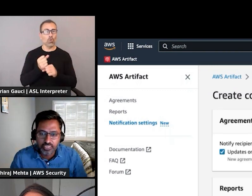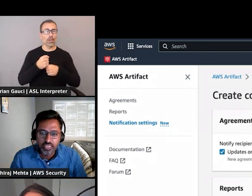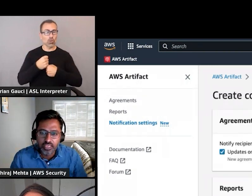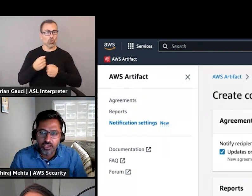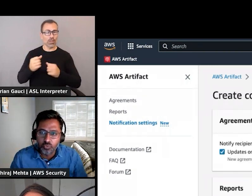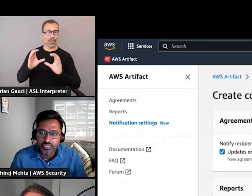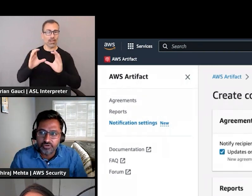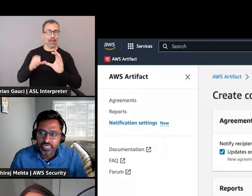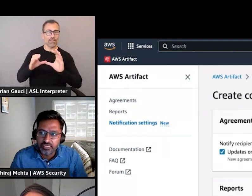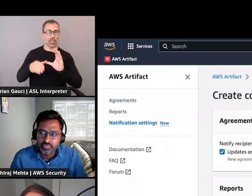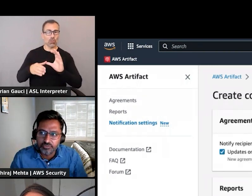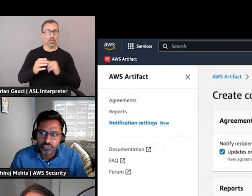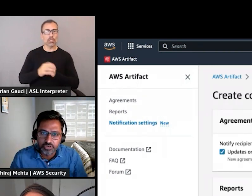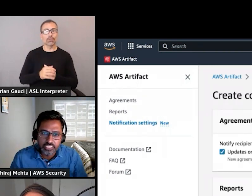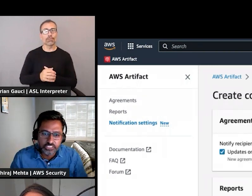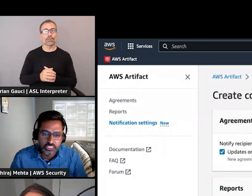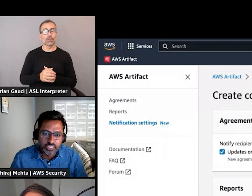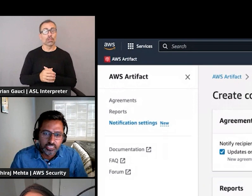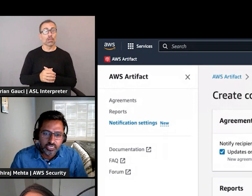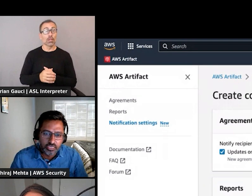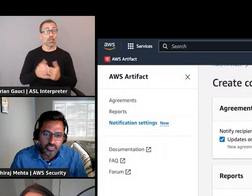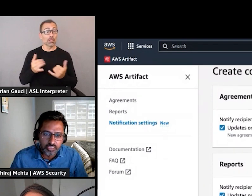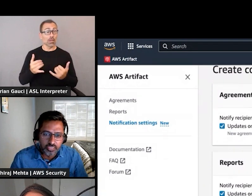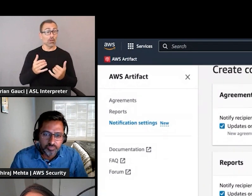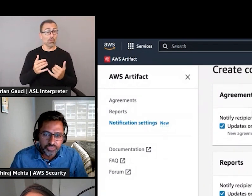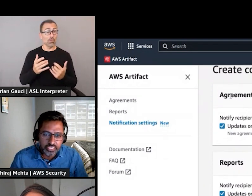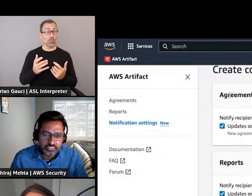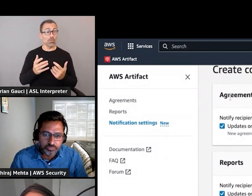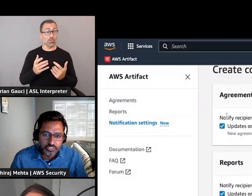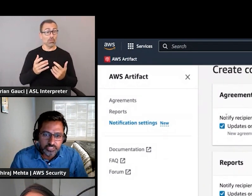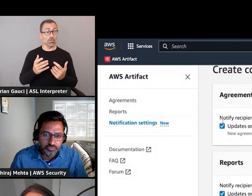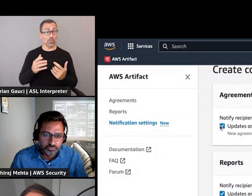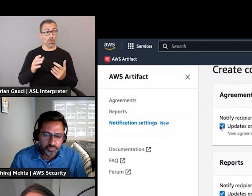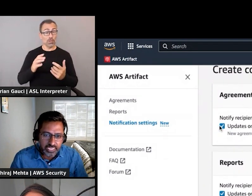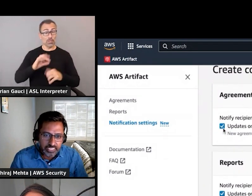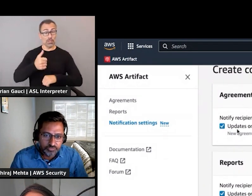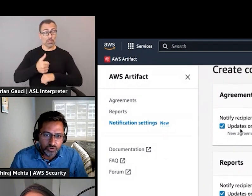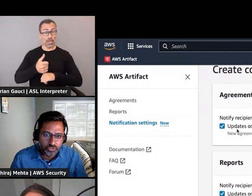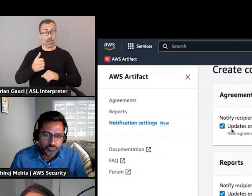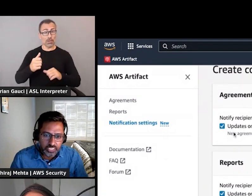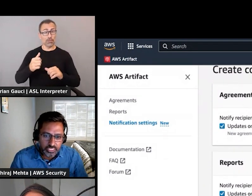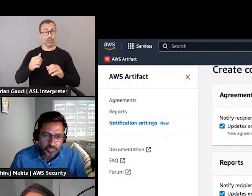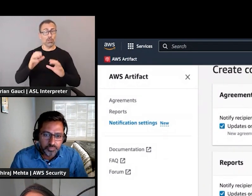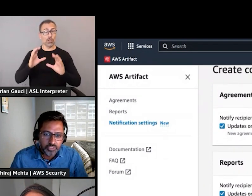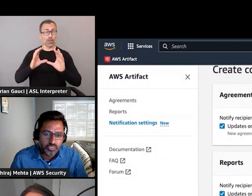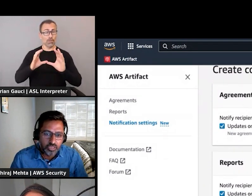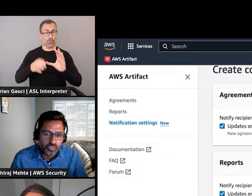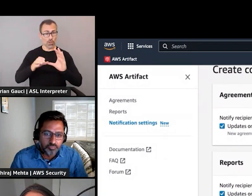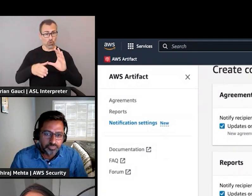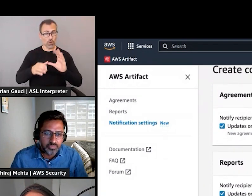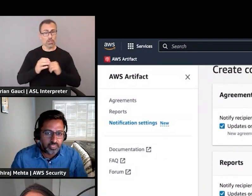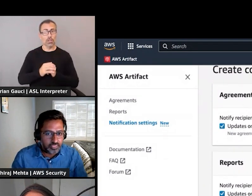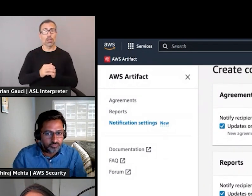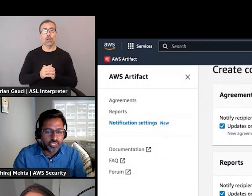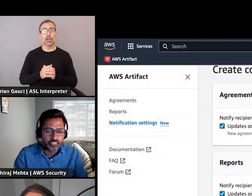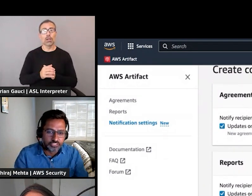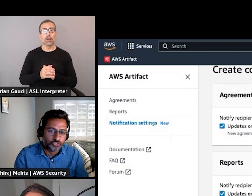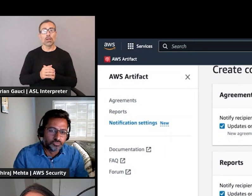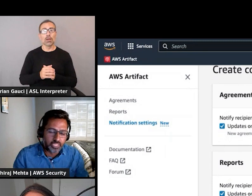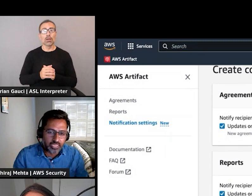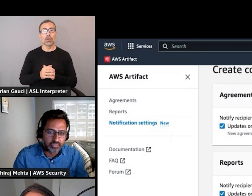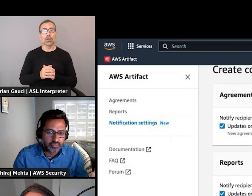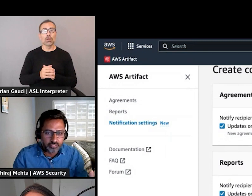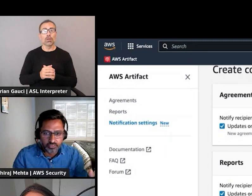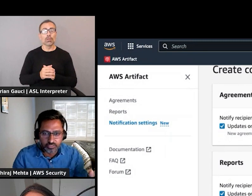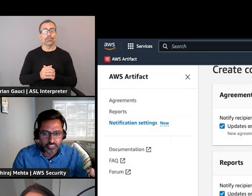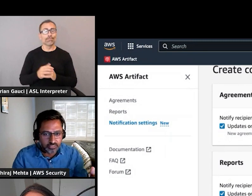configuration. While creating a configuration, customer by default uh, we